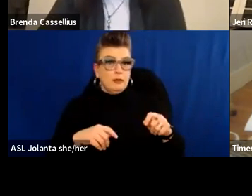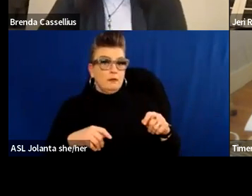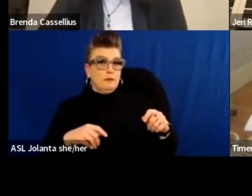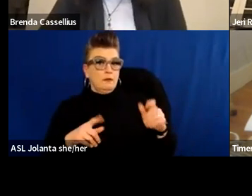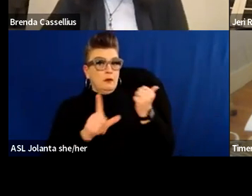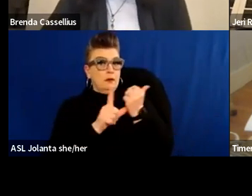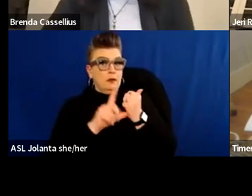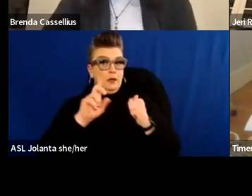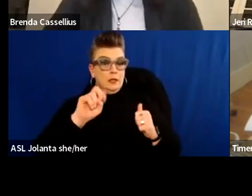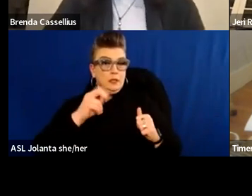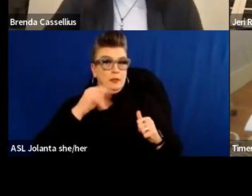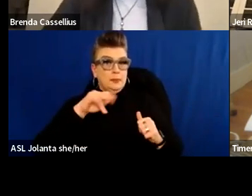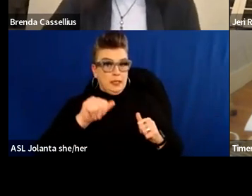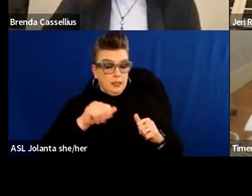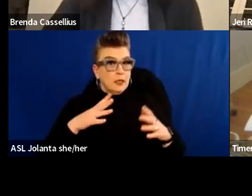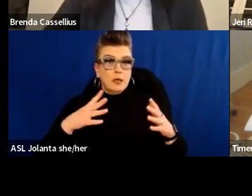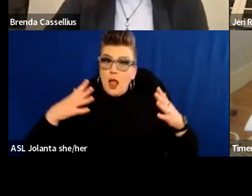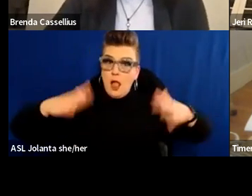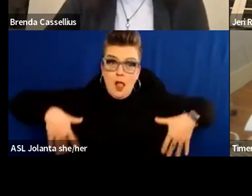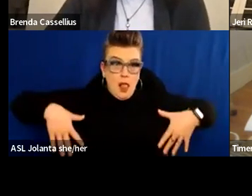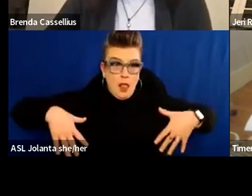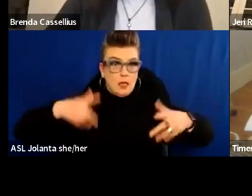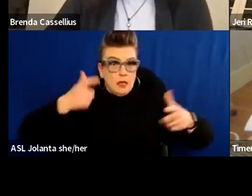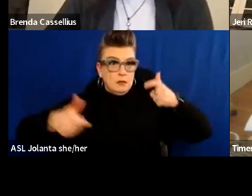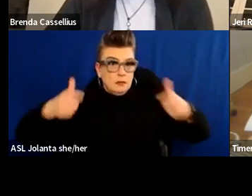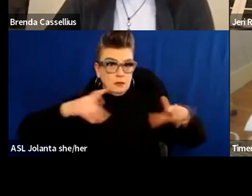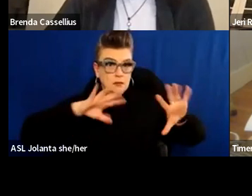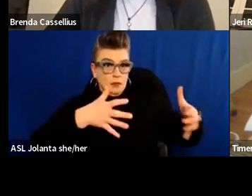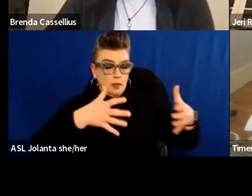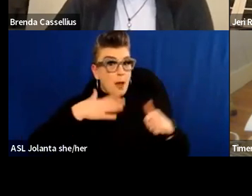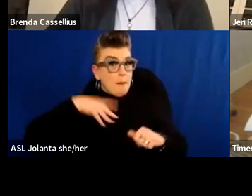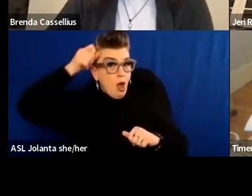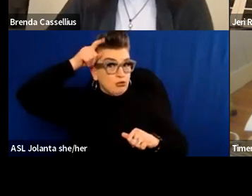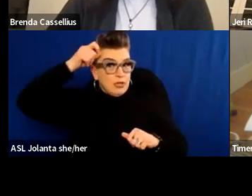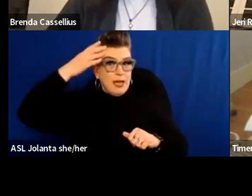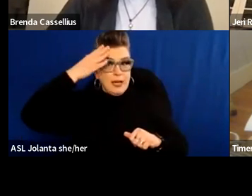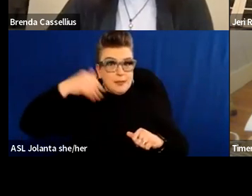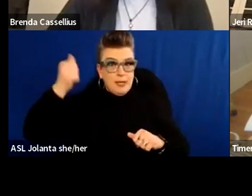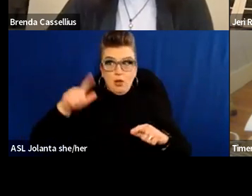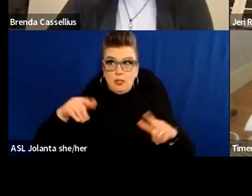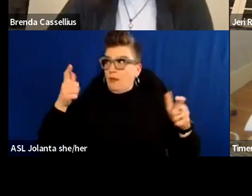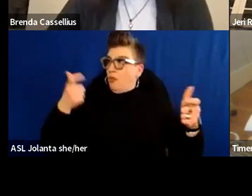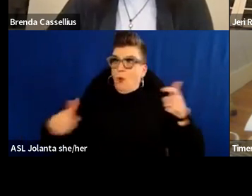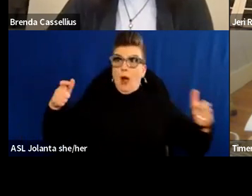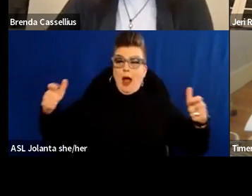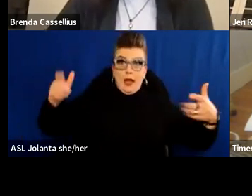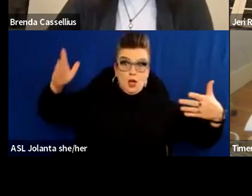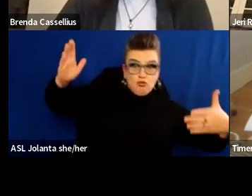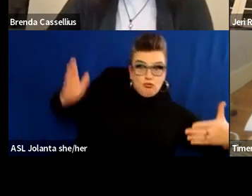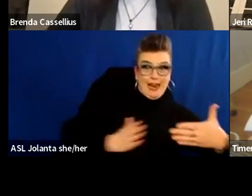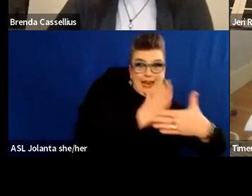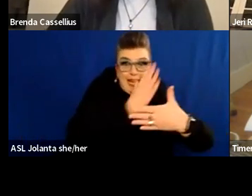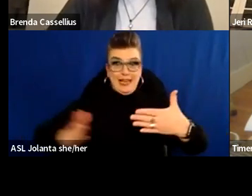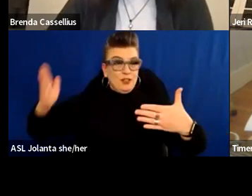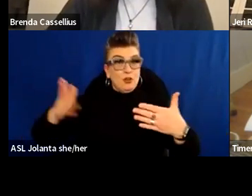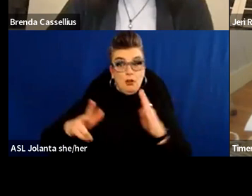um but we give you a specific ratio now for my understanding is that because of the wide range of the area in space it was too hard for the sensors to monitor